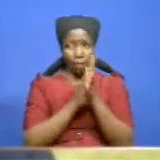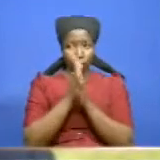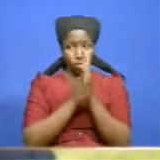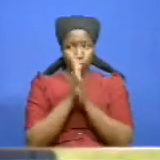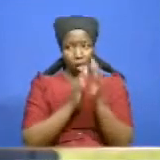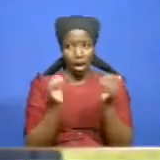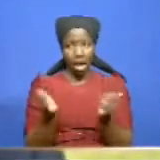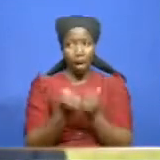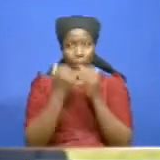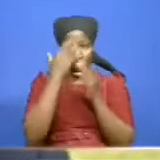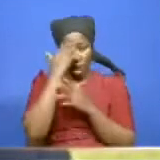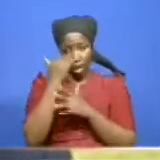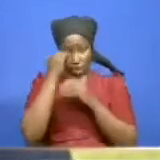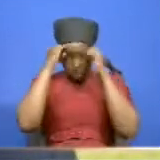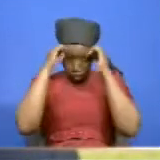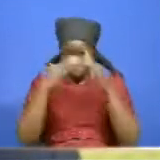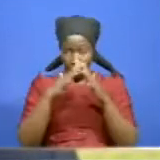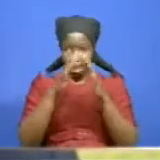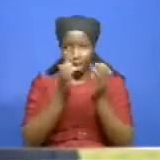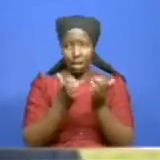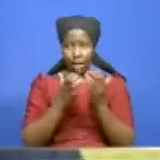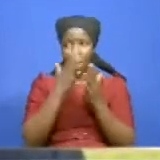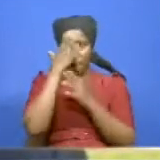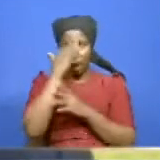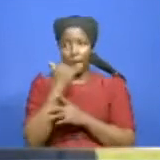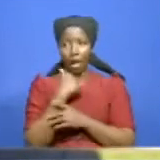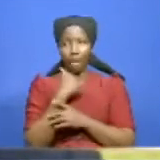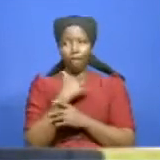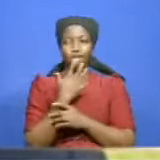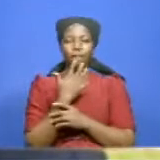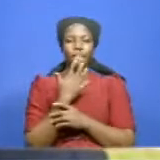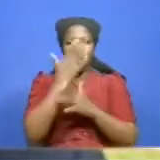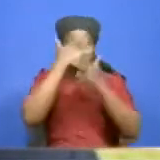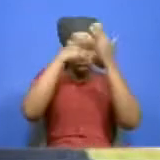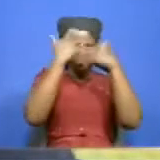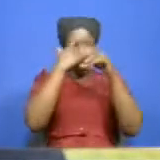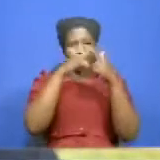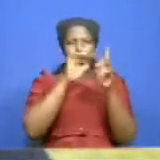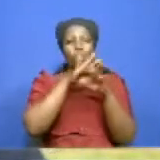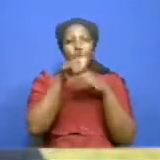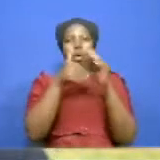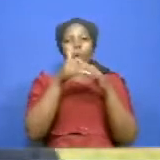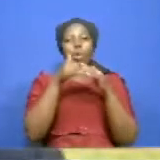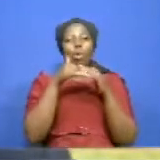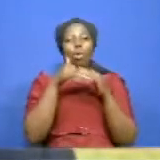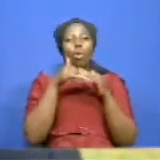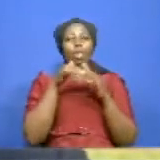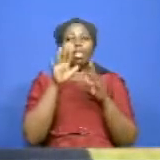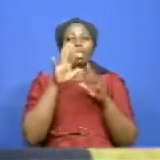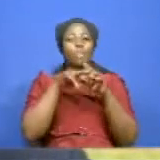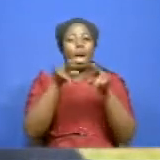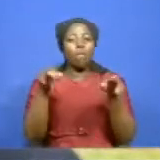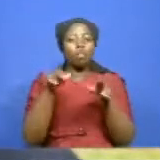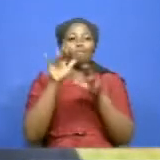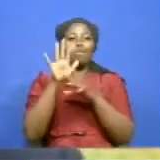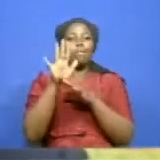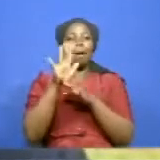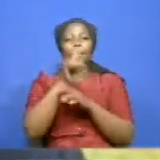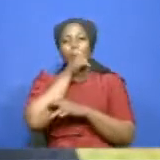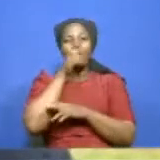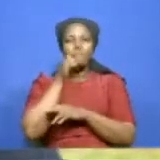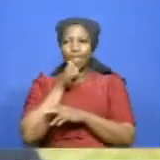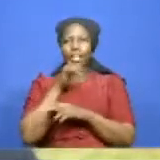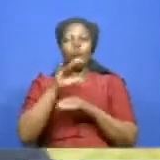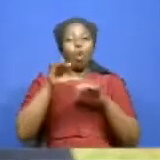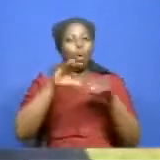because we have the university, but all the hostels are privately owned and managed, some by